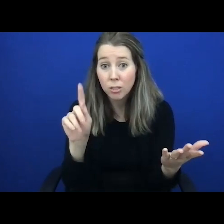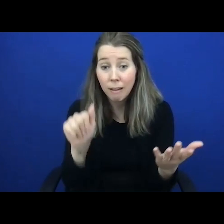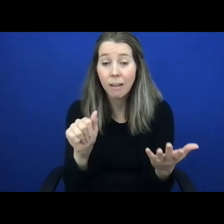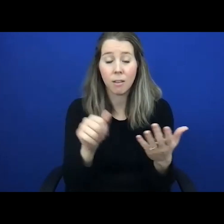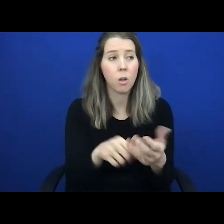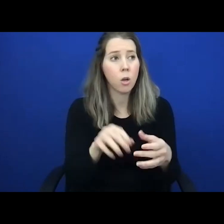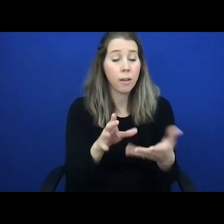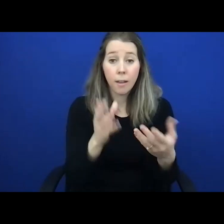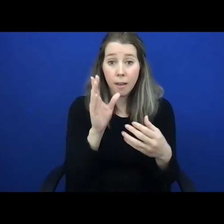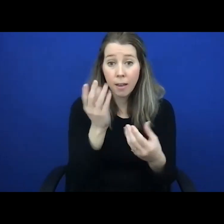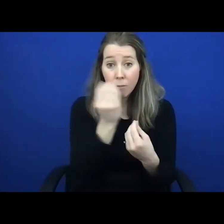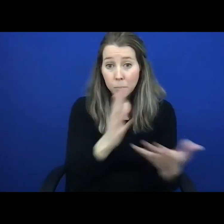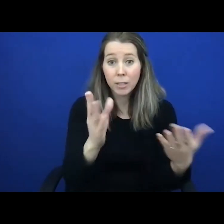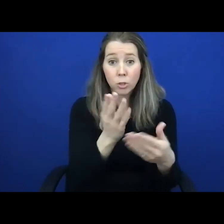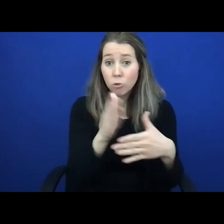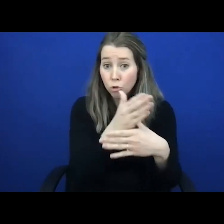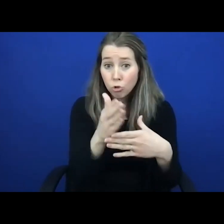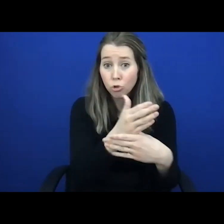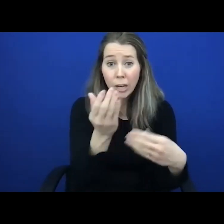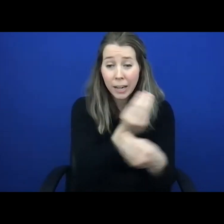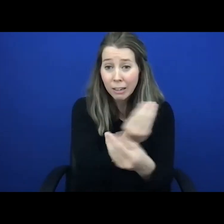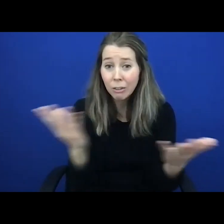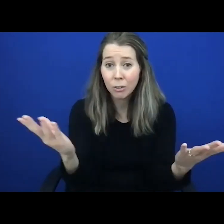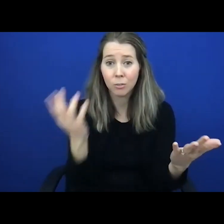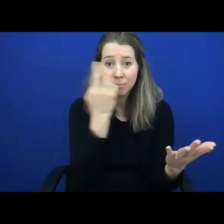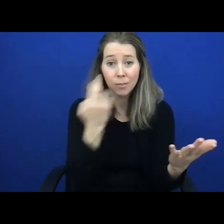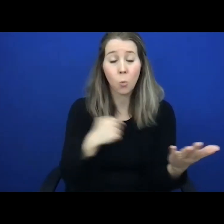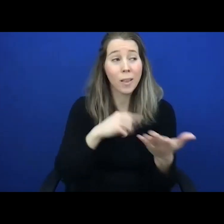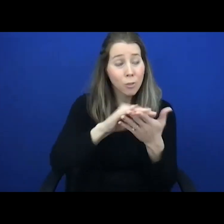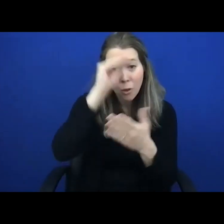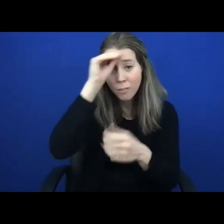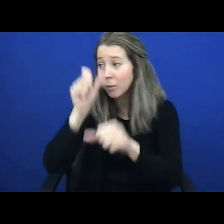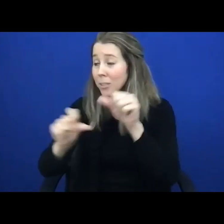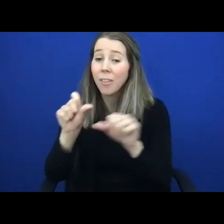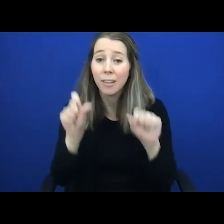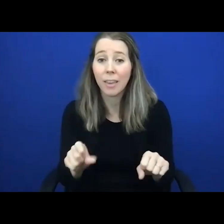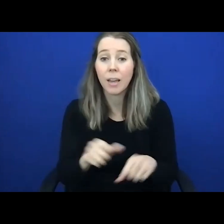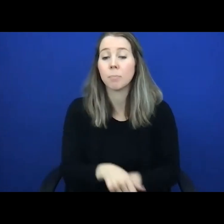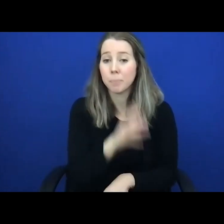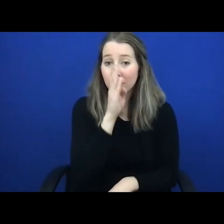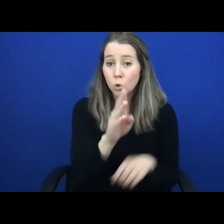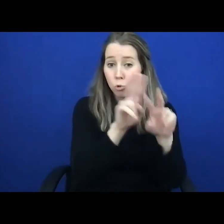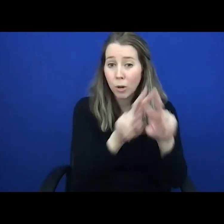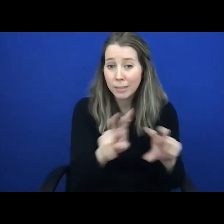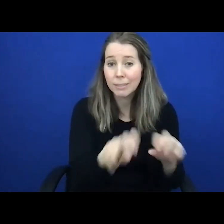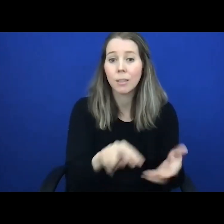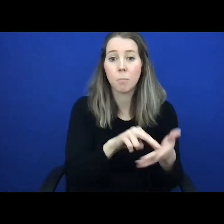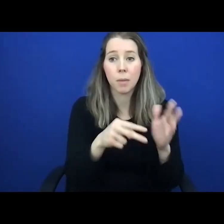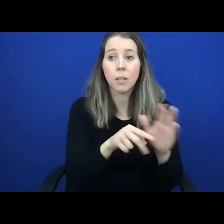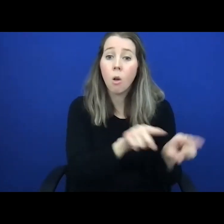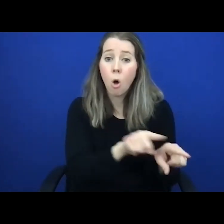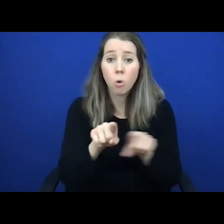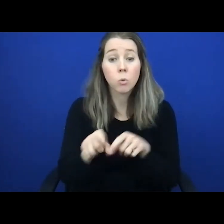data so that we can all learn from each other about it. Direct assessment, means also